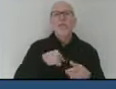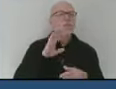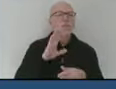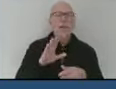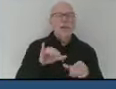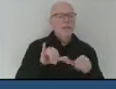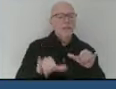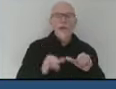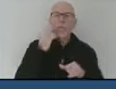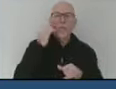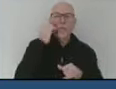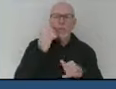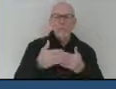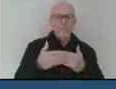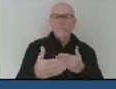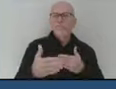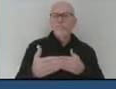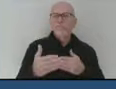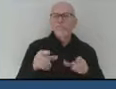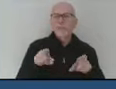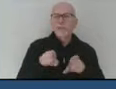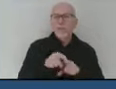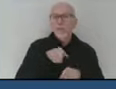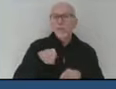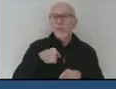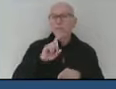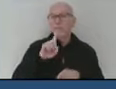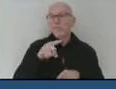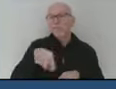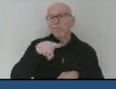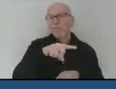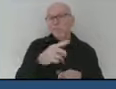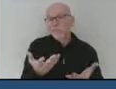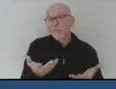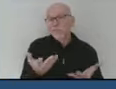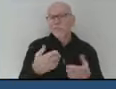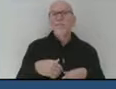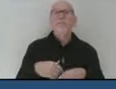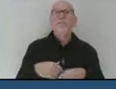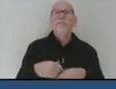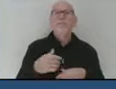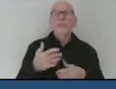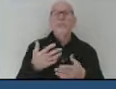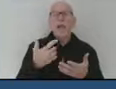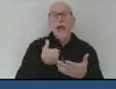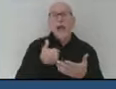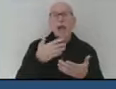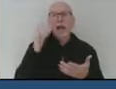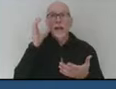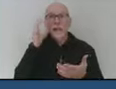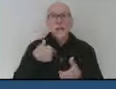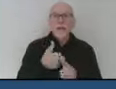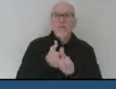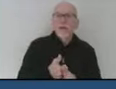as we've been asking everyone to do for the collective good. I listen and